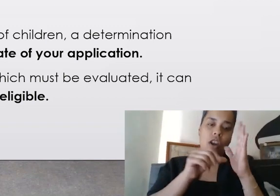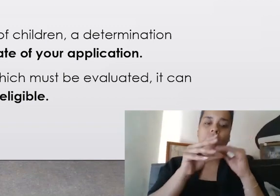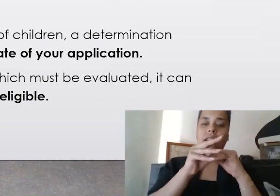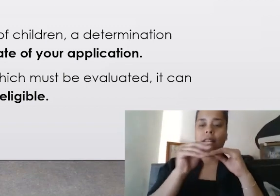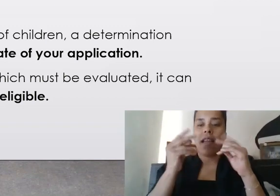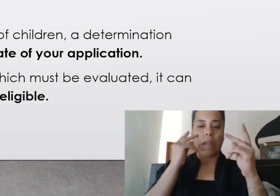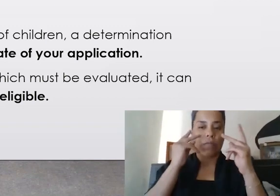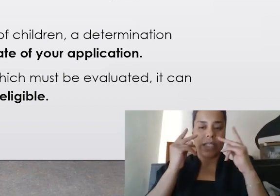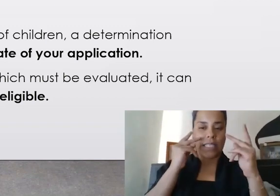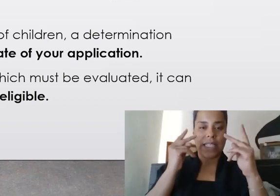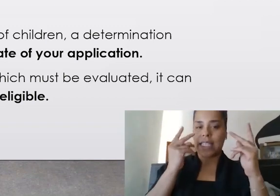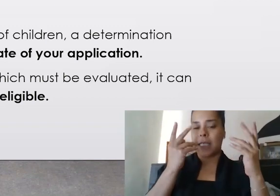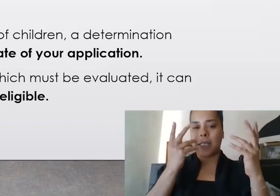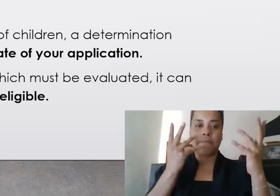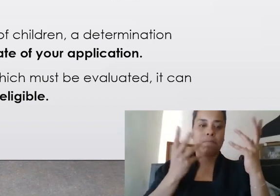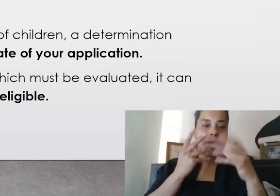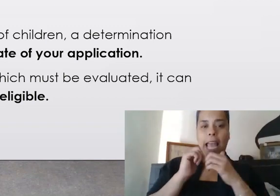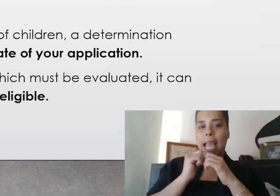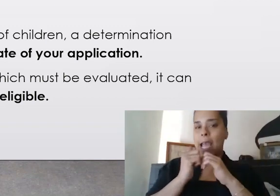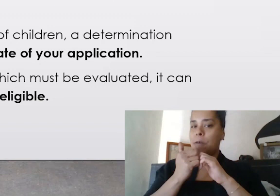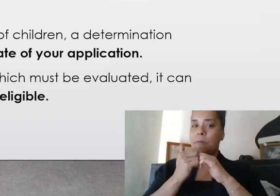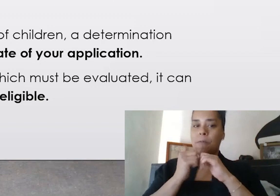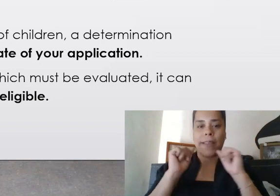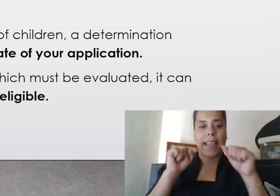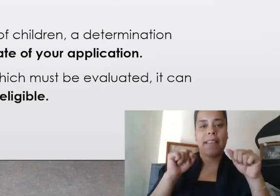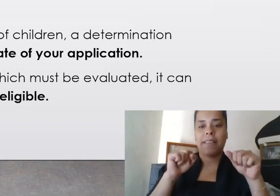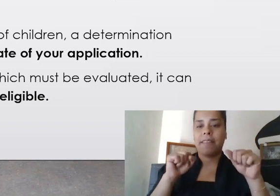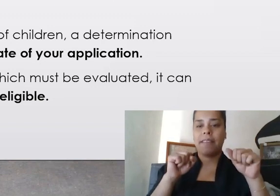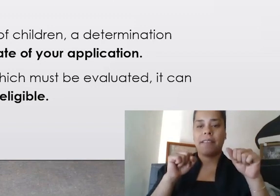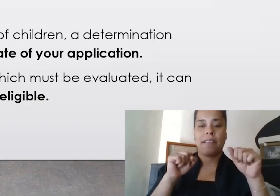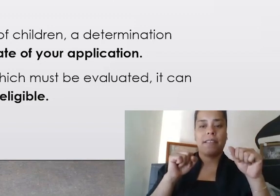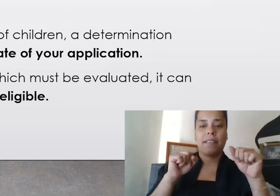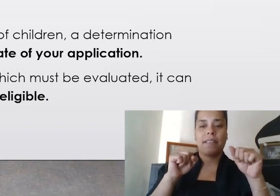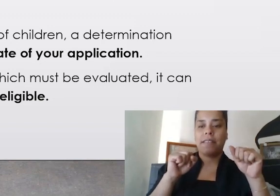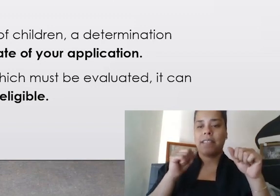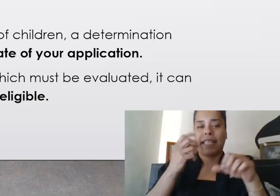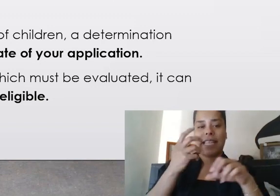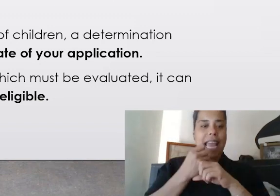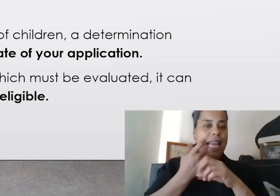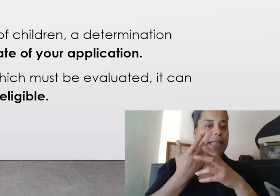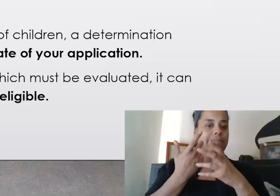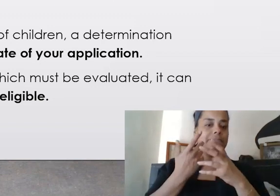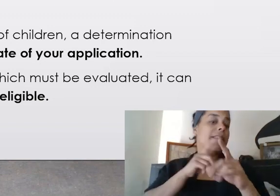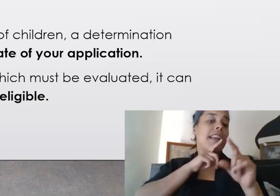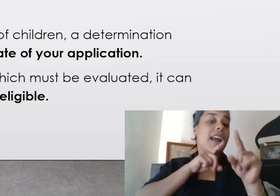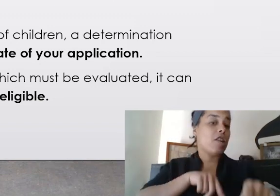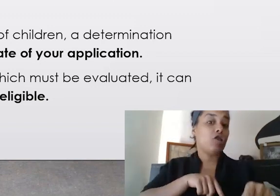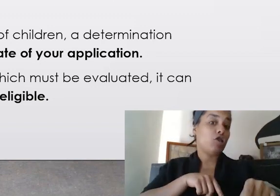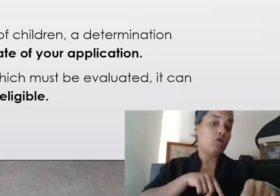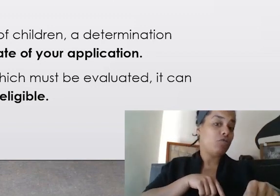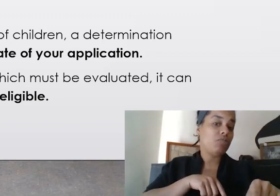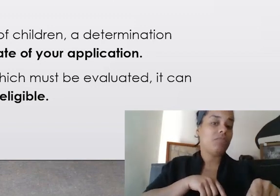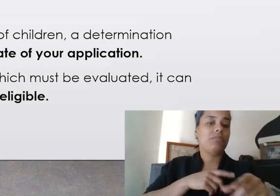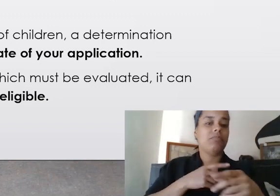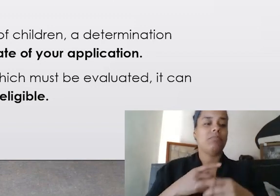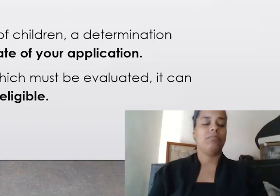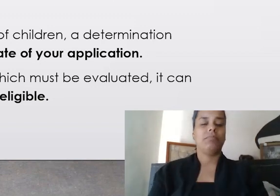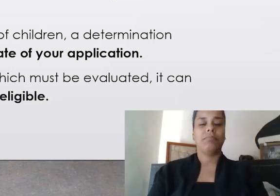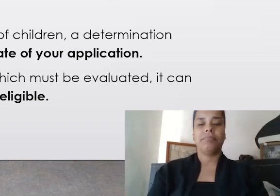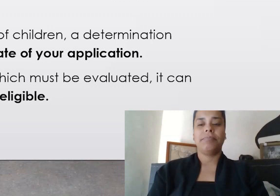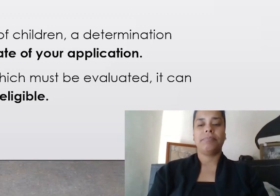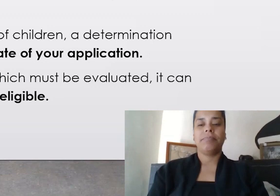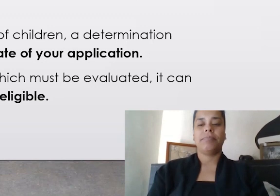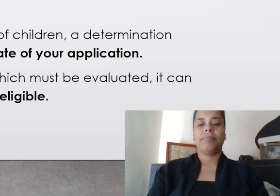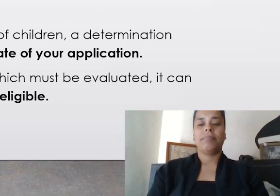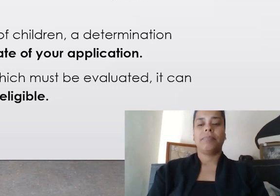let's see where we could get some sort of answer. Usually I